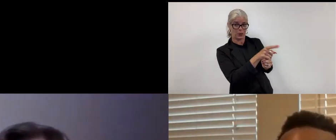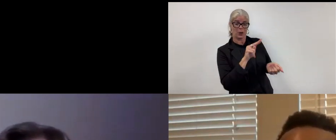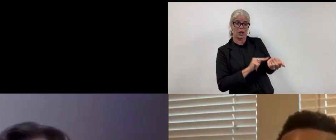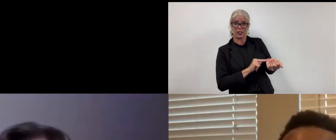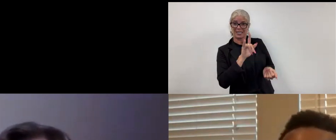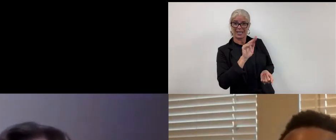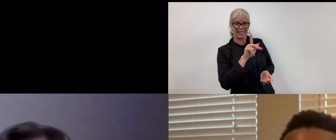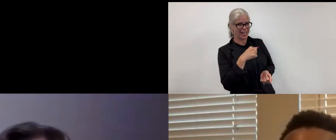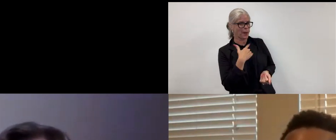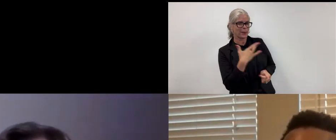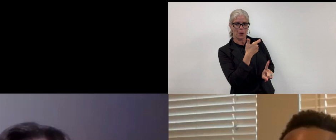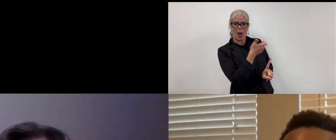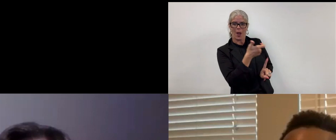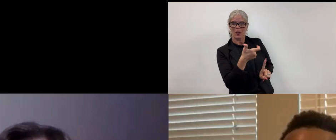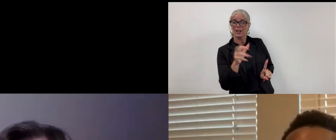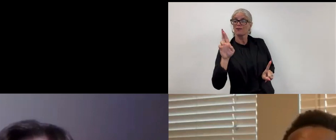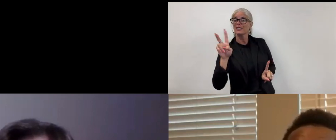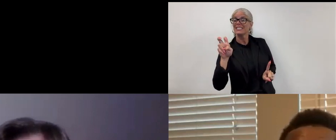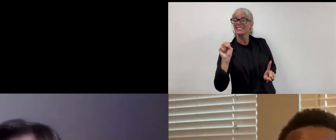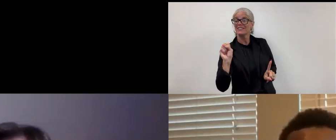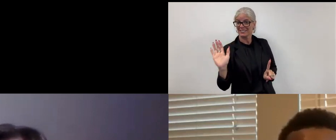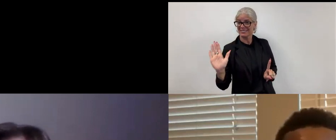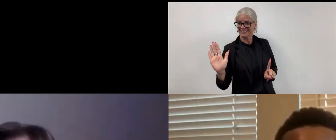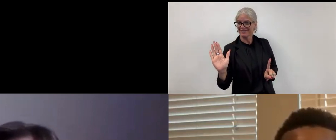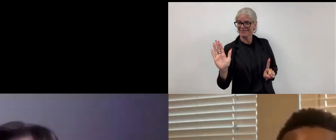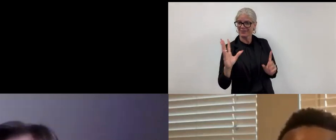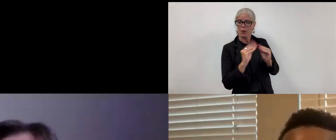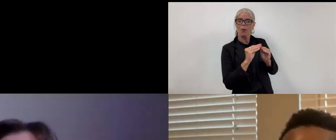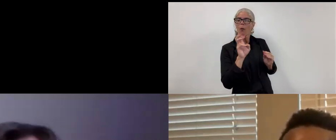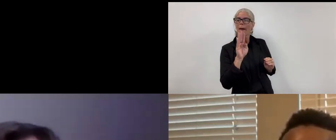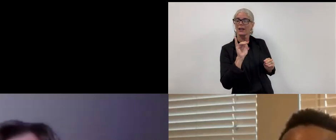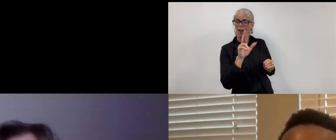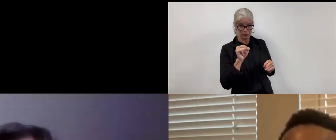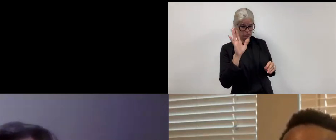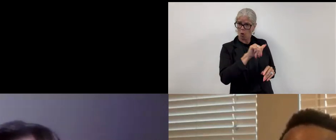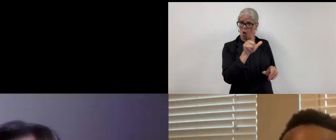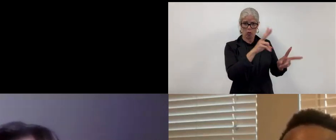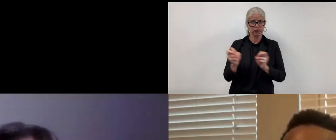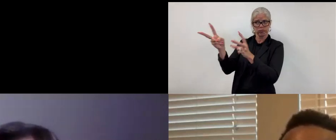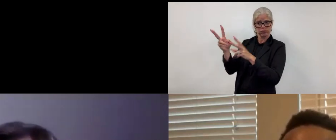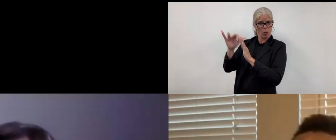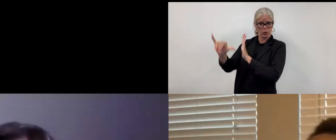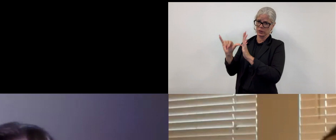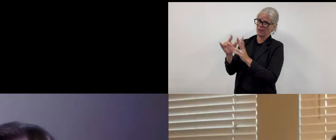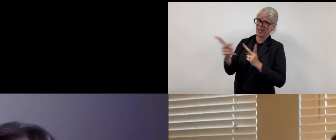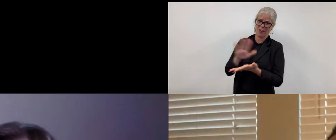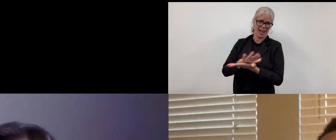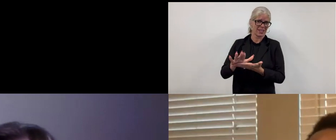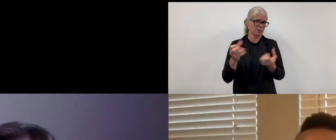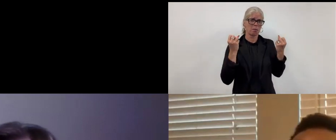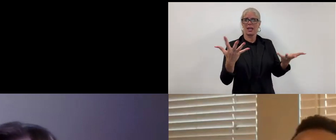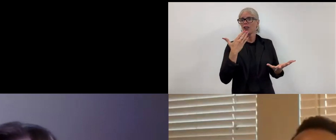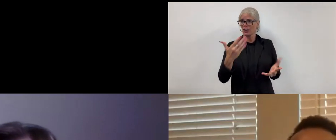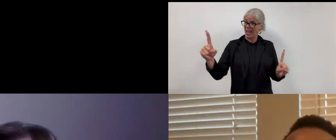spoke, I've been watching the Reeve webinars. They're all archived on YouTube in case you guys didn't know. That's so right. That's a right. lot of great Ask